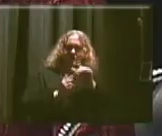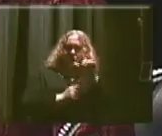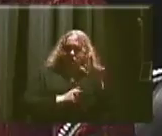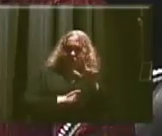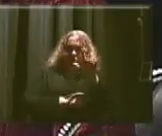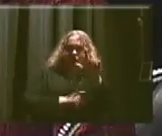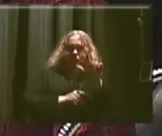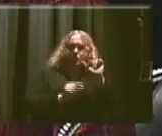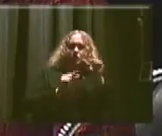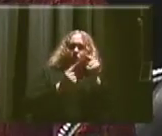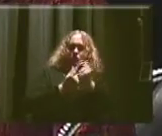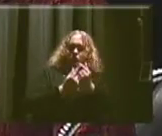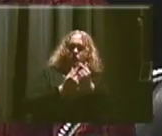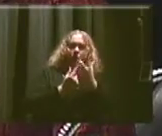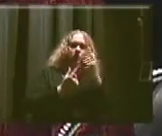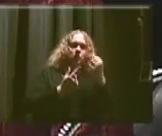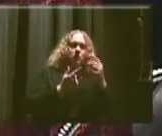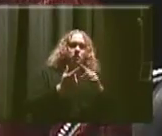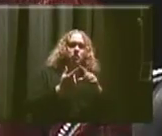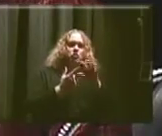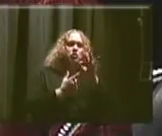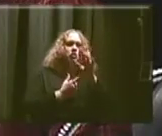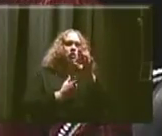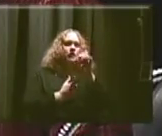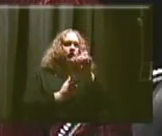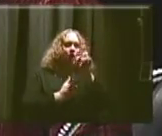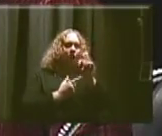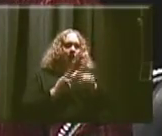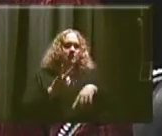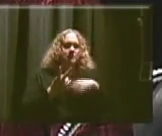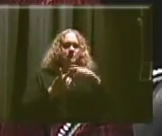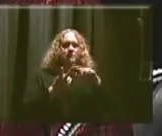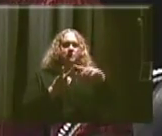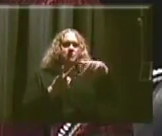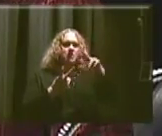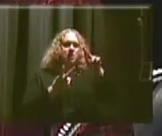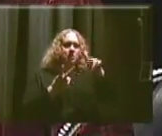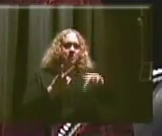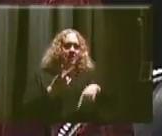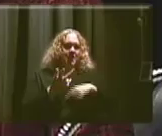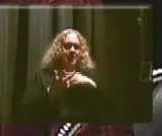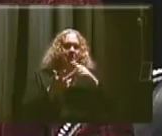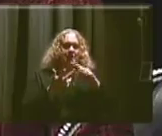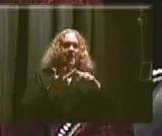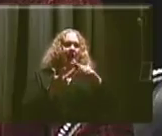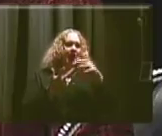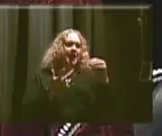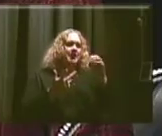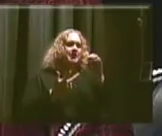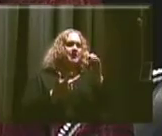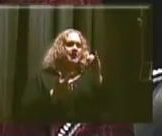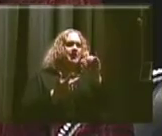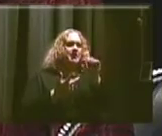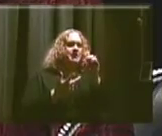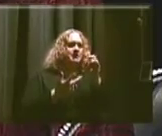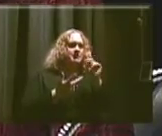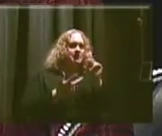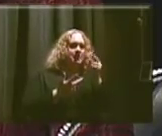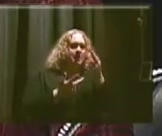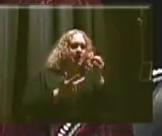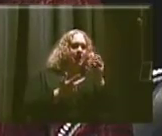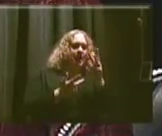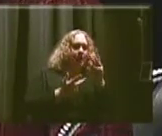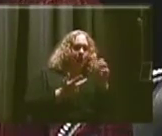PRP, Frost Sixth Grade Academy, and Eisenhower Elementary. Here's a quote from one of the members of